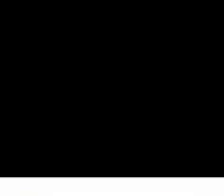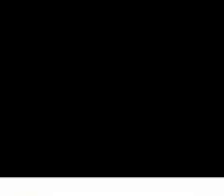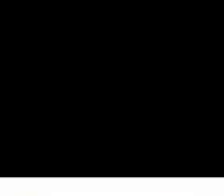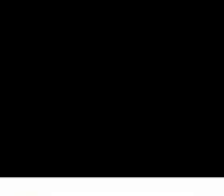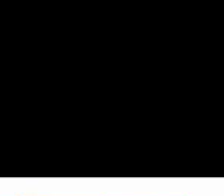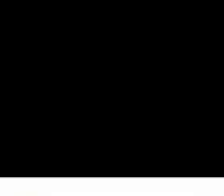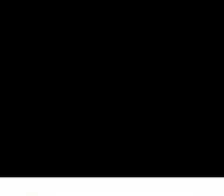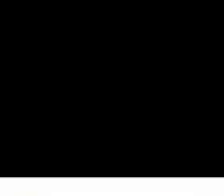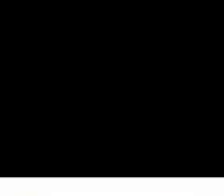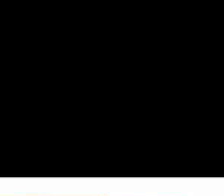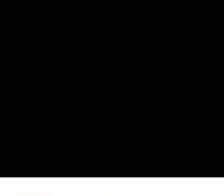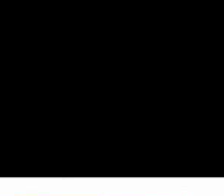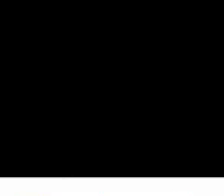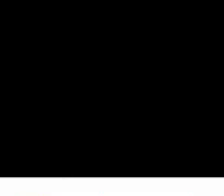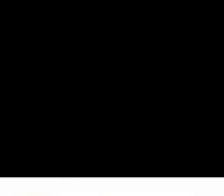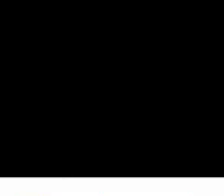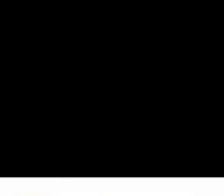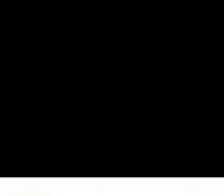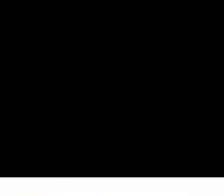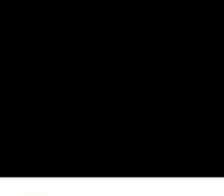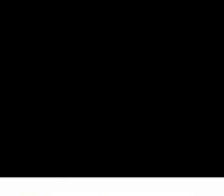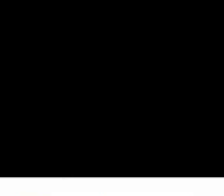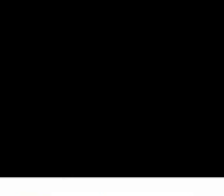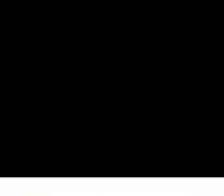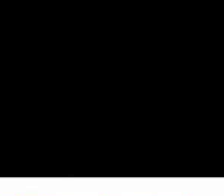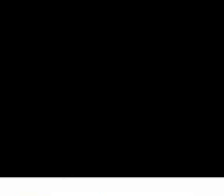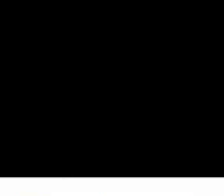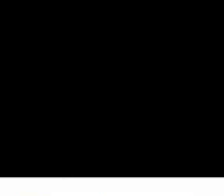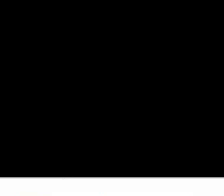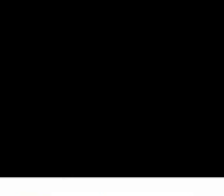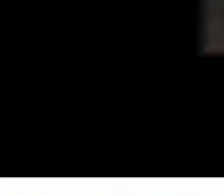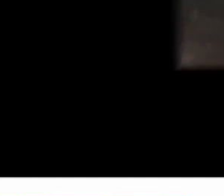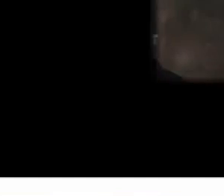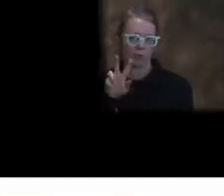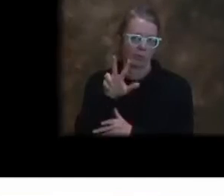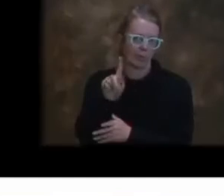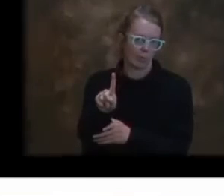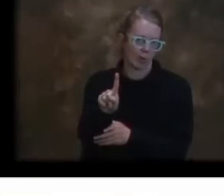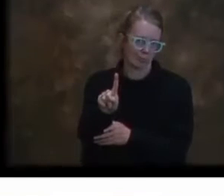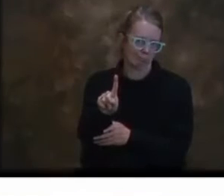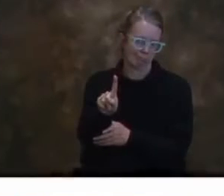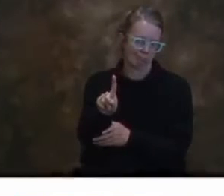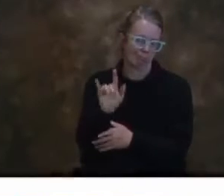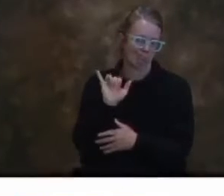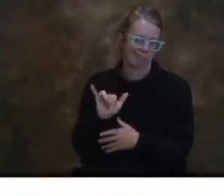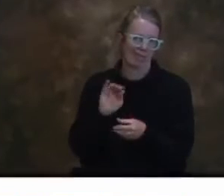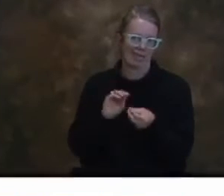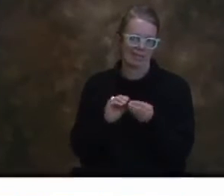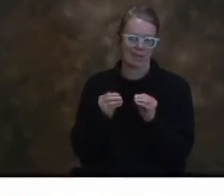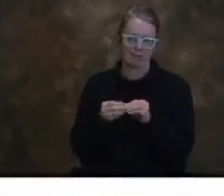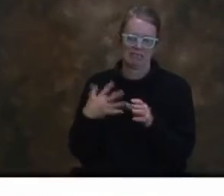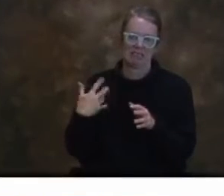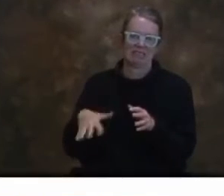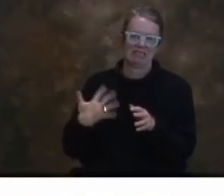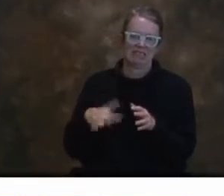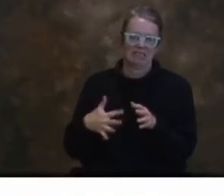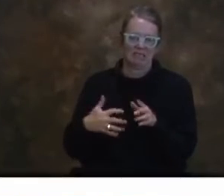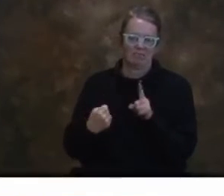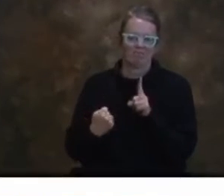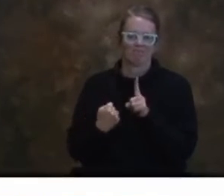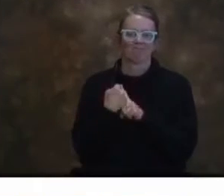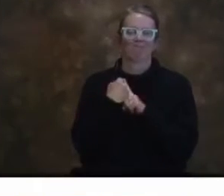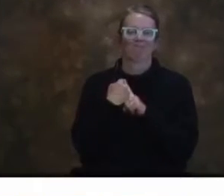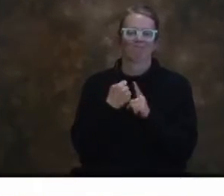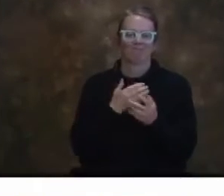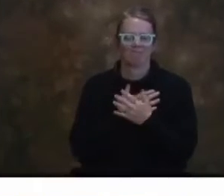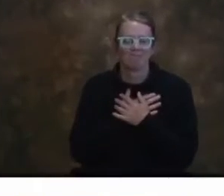now 431 COVID-related deaths. It's a very sobering number. Rightly